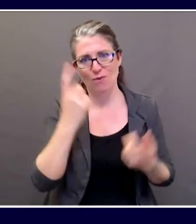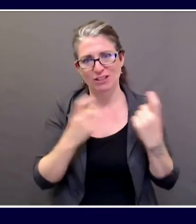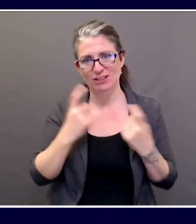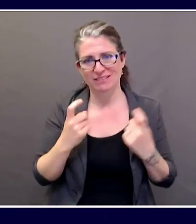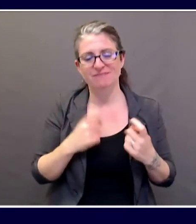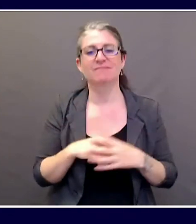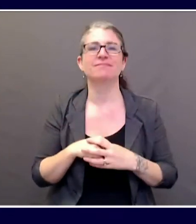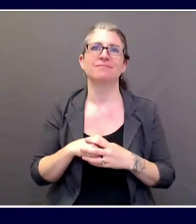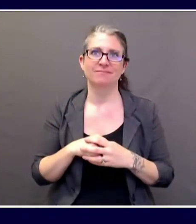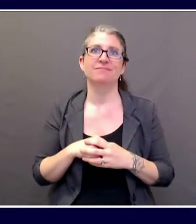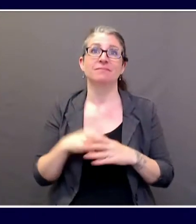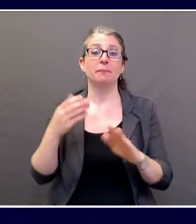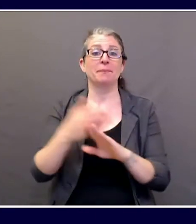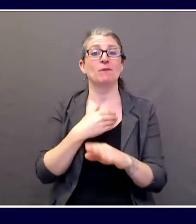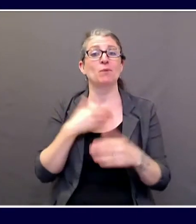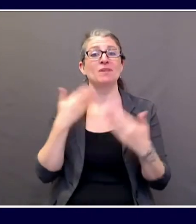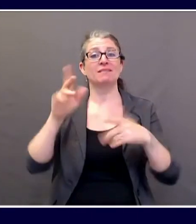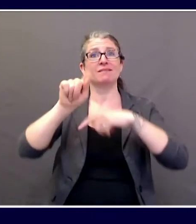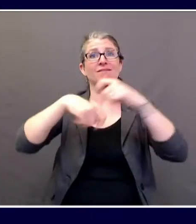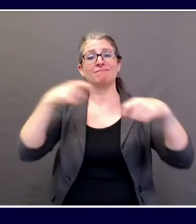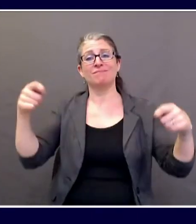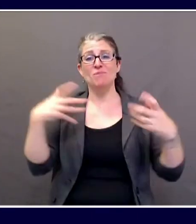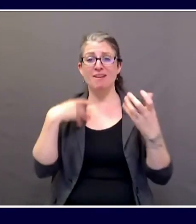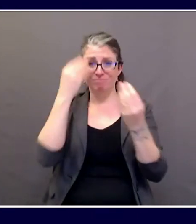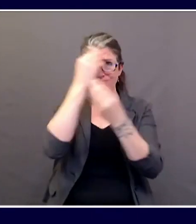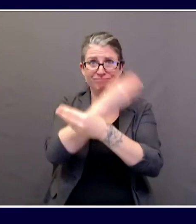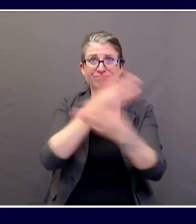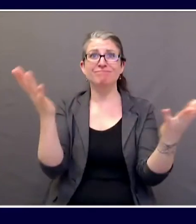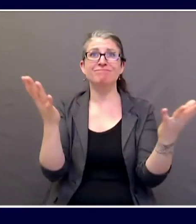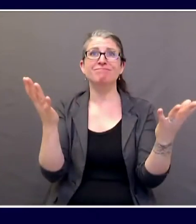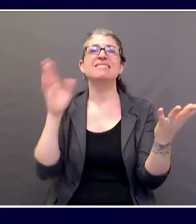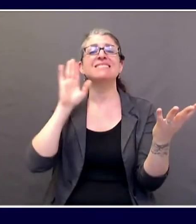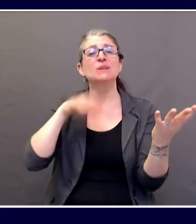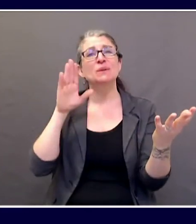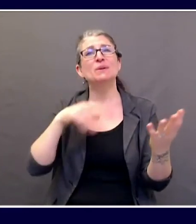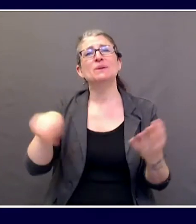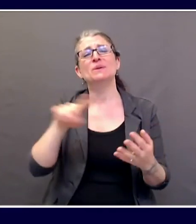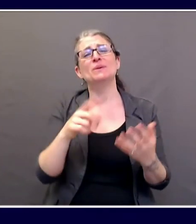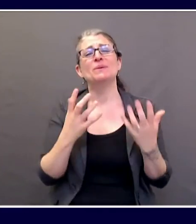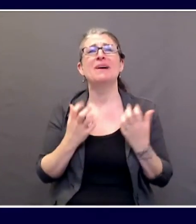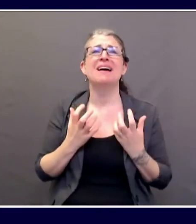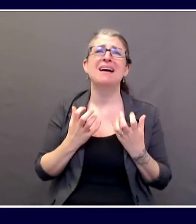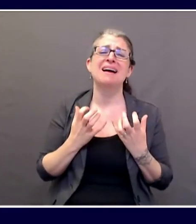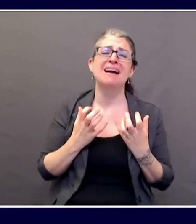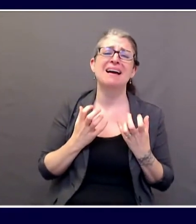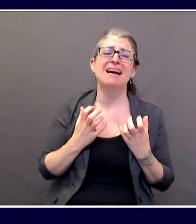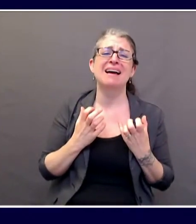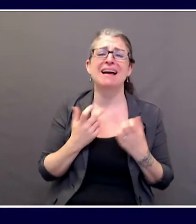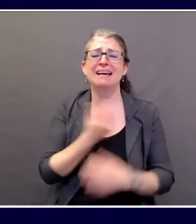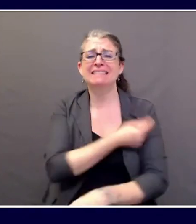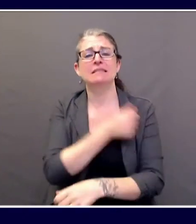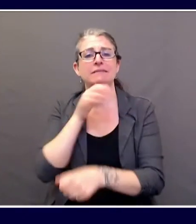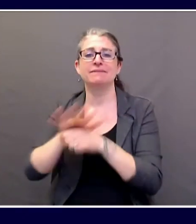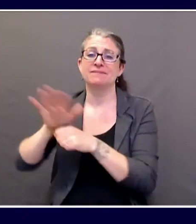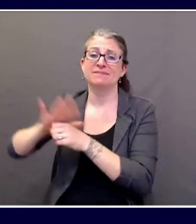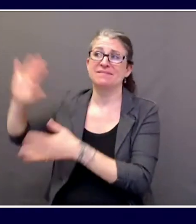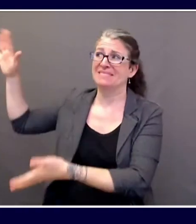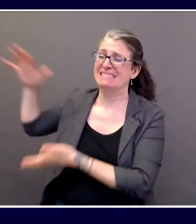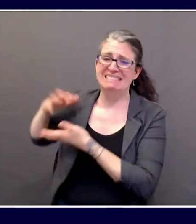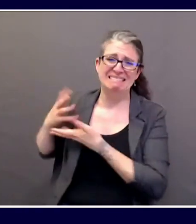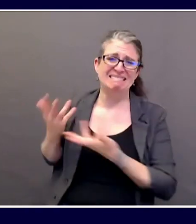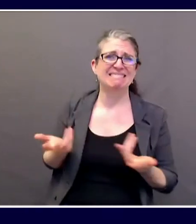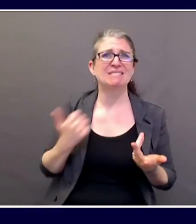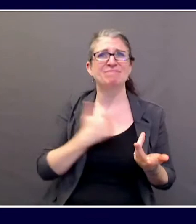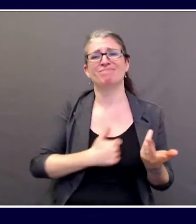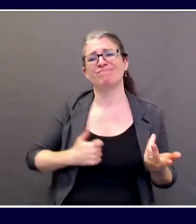this note. We know that there is still more demand for vaccine than there is supply. Hopefully that supply will start easing, and not just in